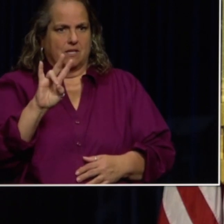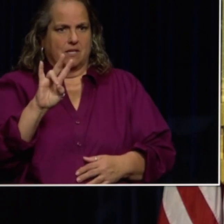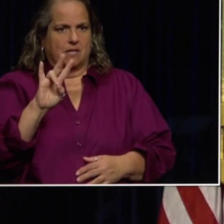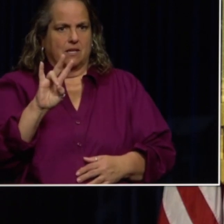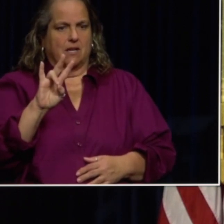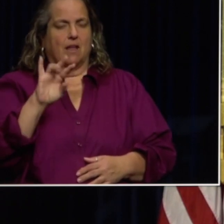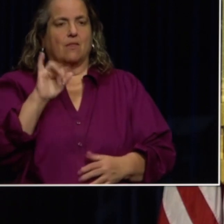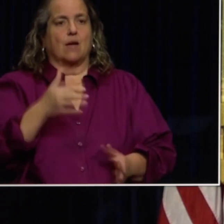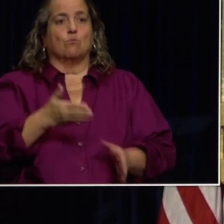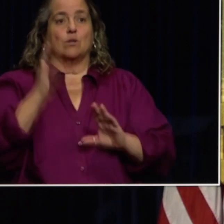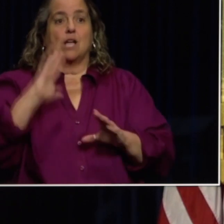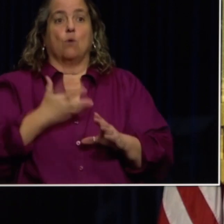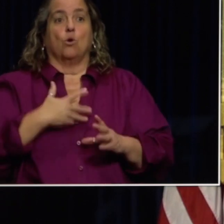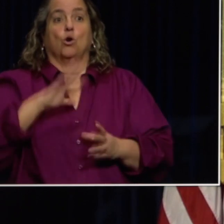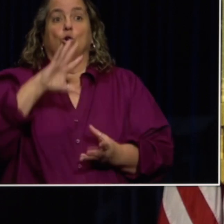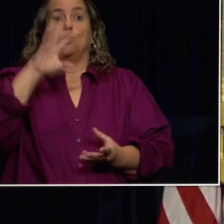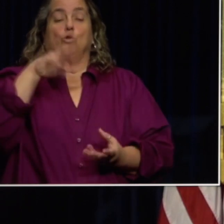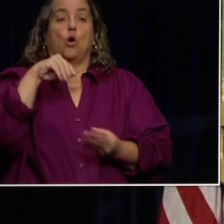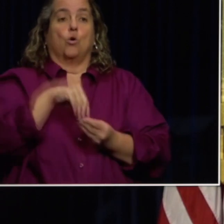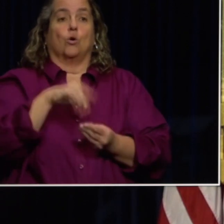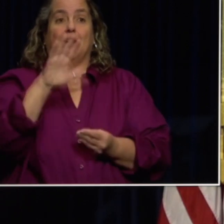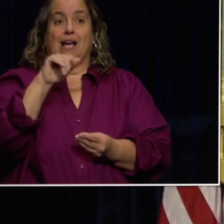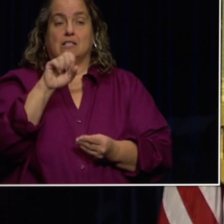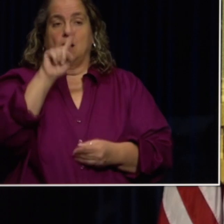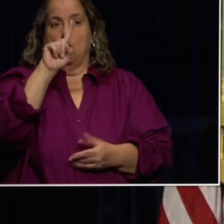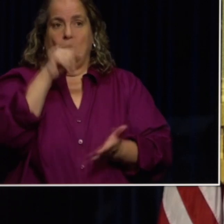and that brings our total cases to